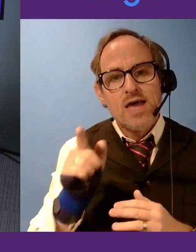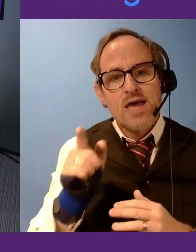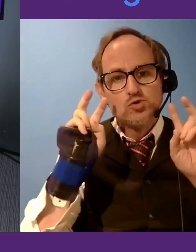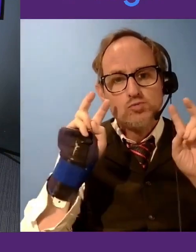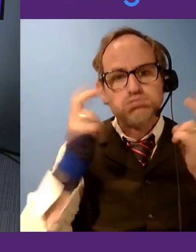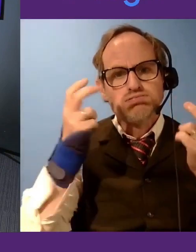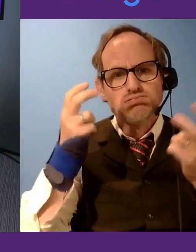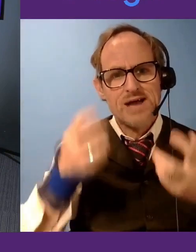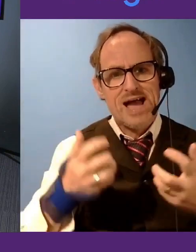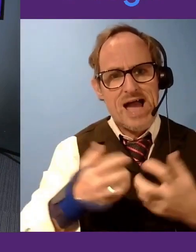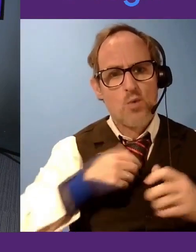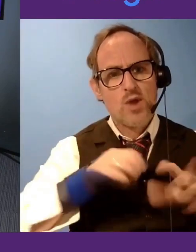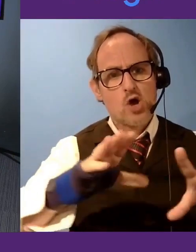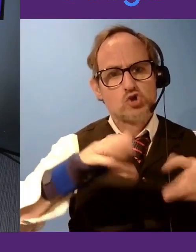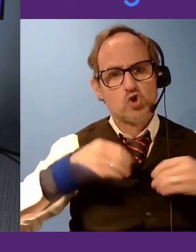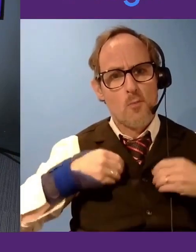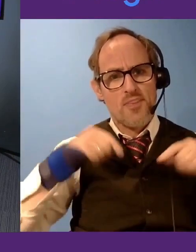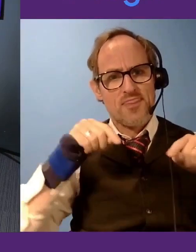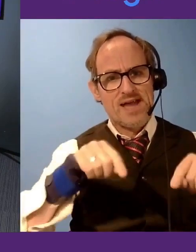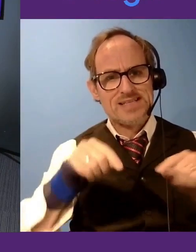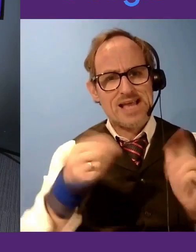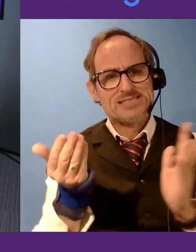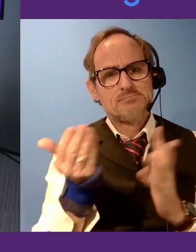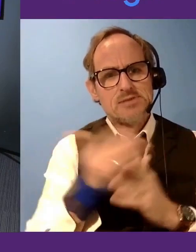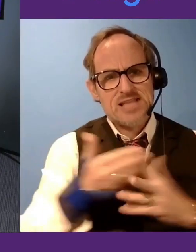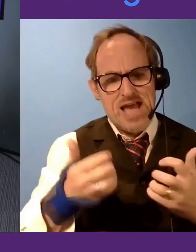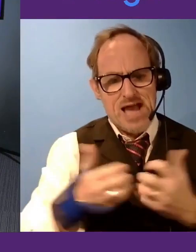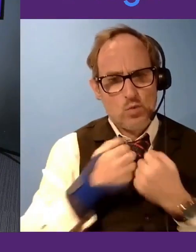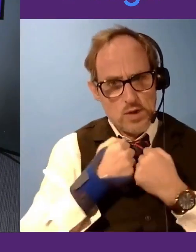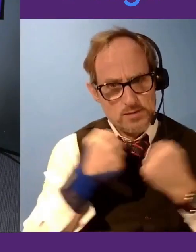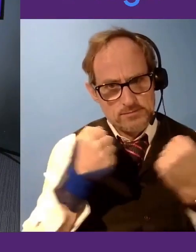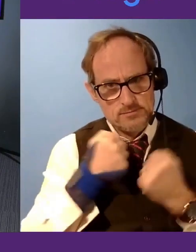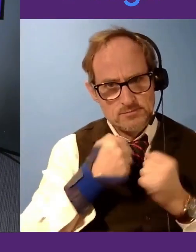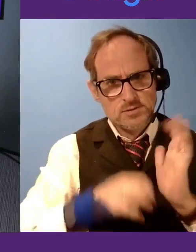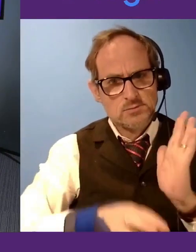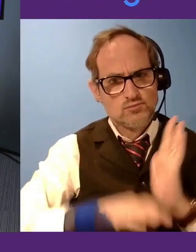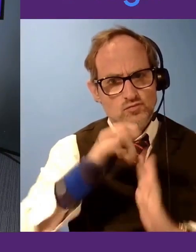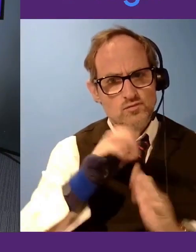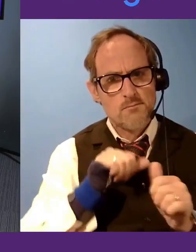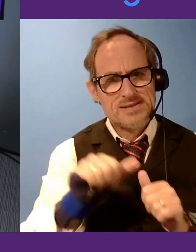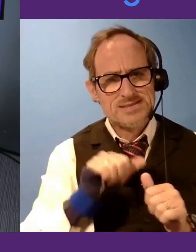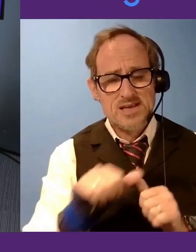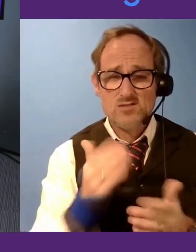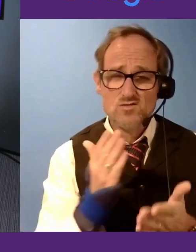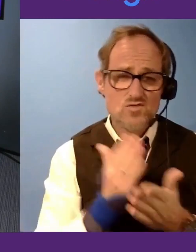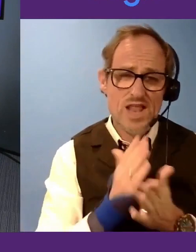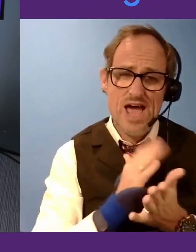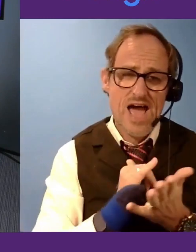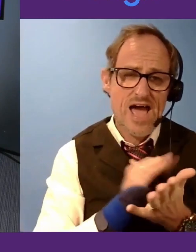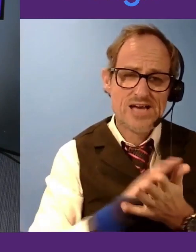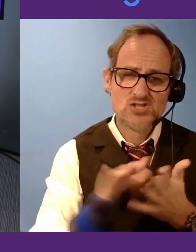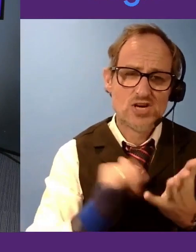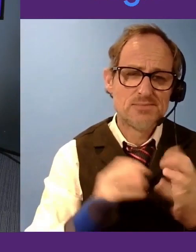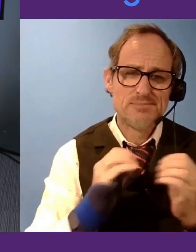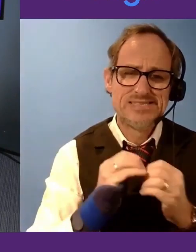HSB just very, very fortunate that we've never had the pushback that I've had in other organisations,